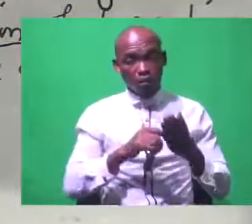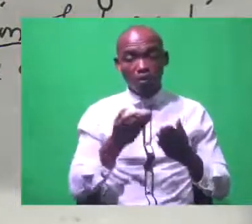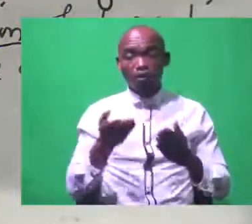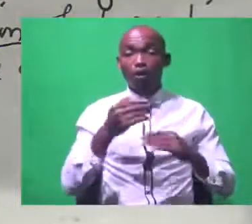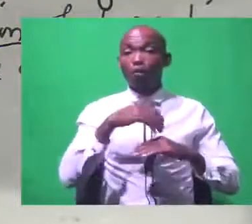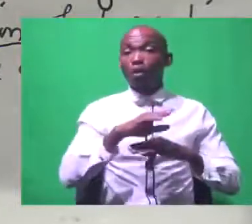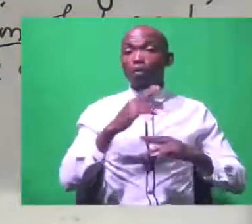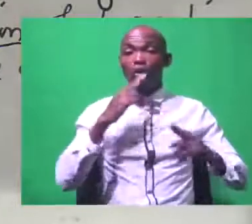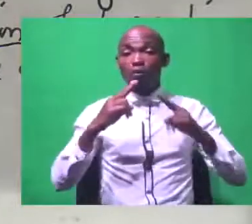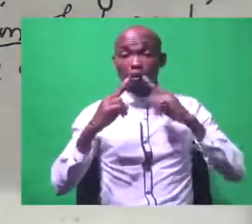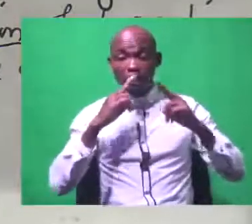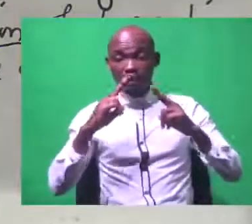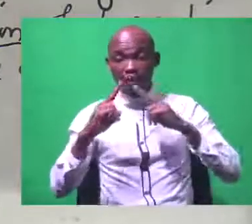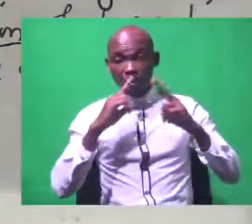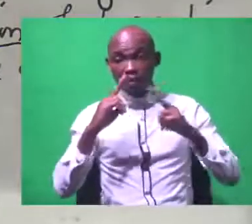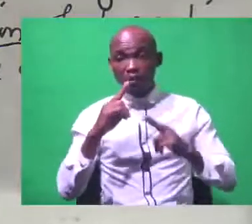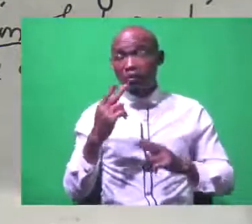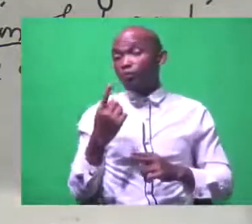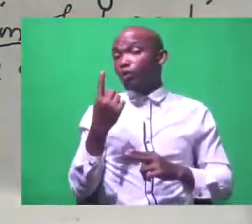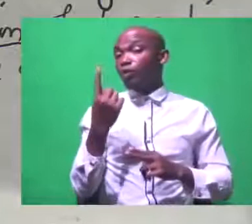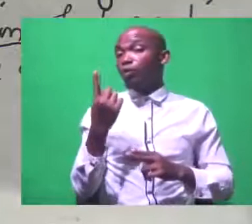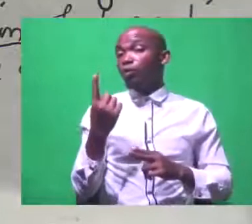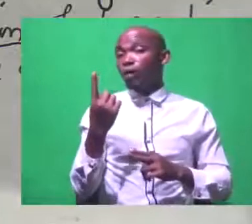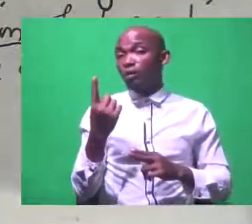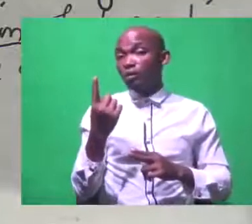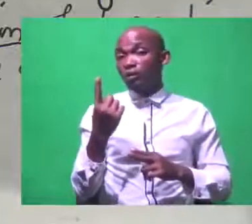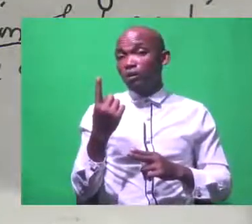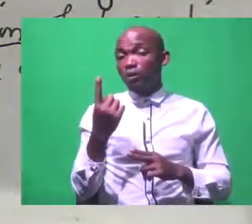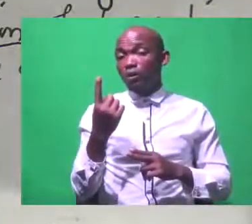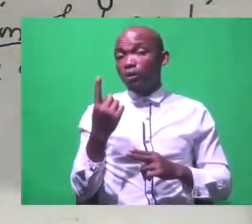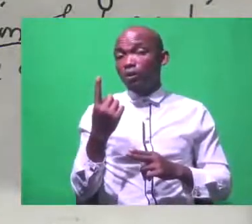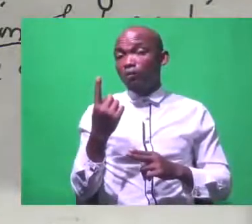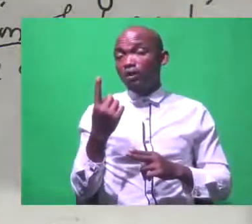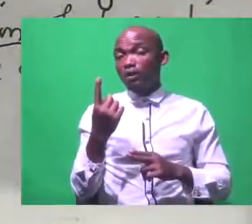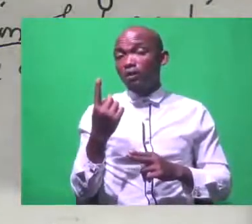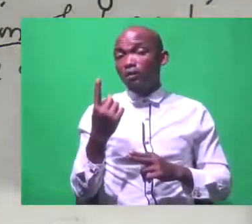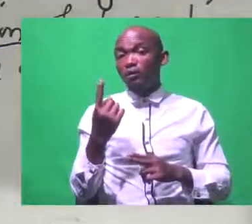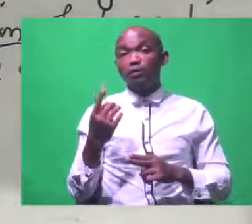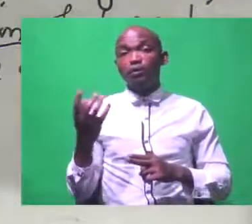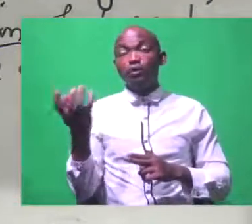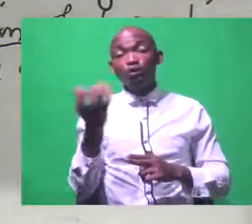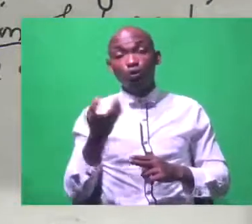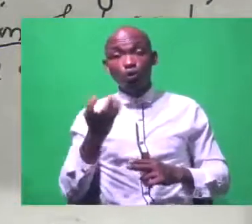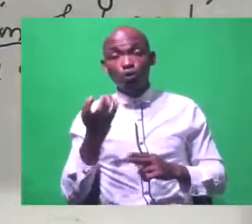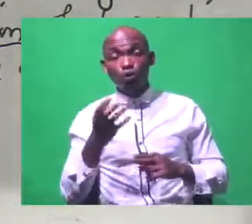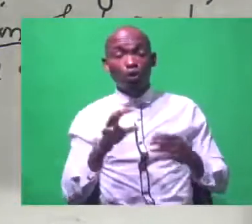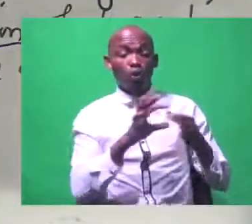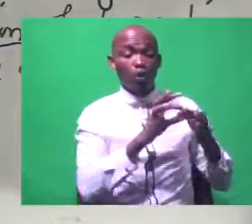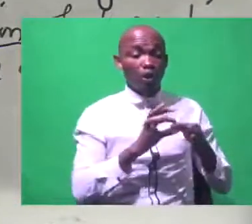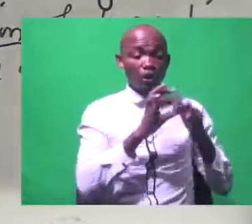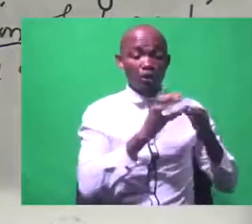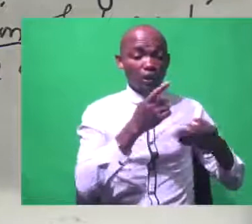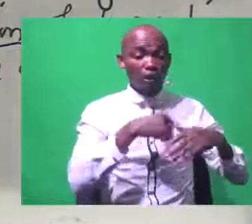are going to discuss one of the social organization existed